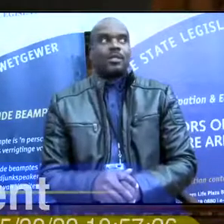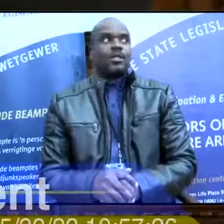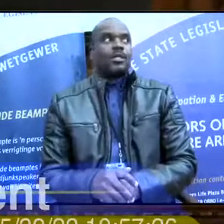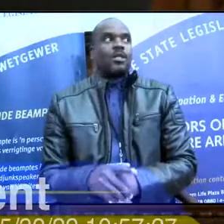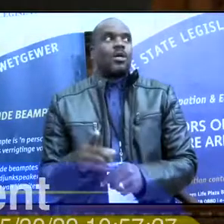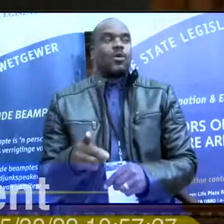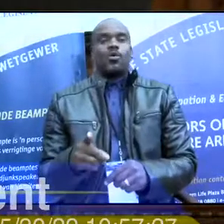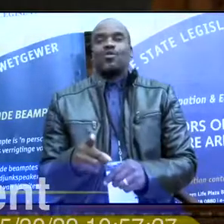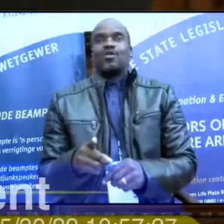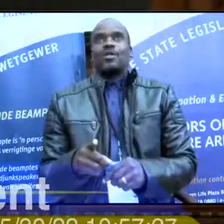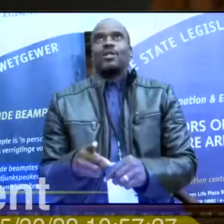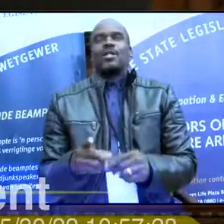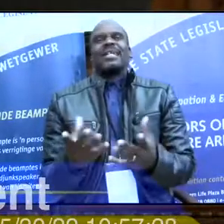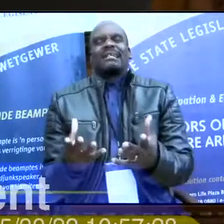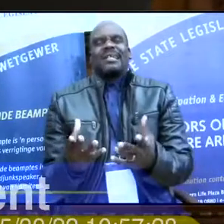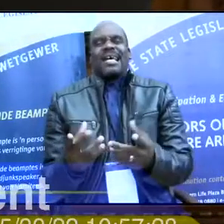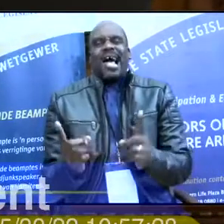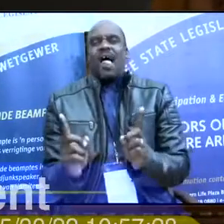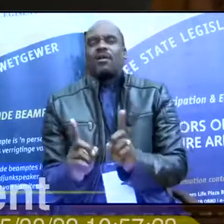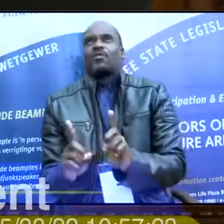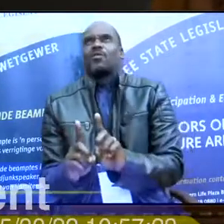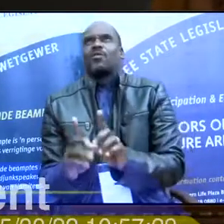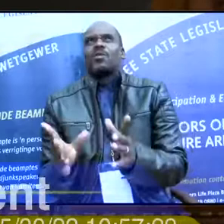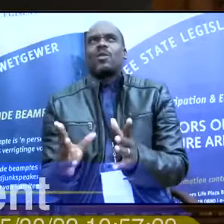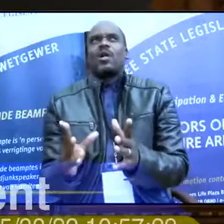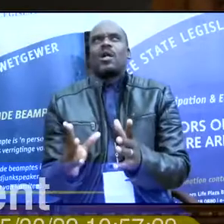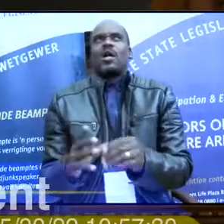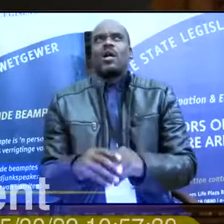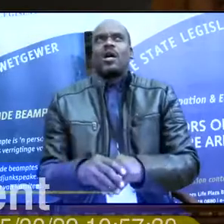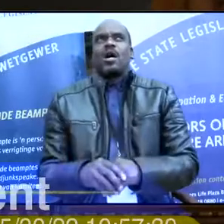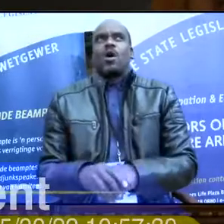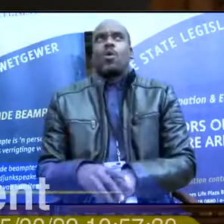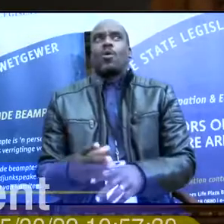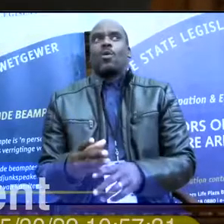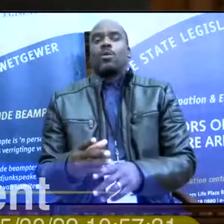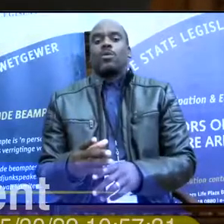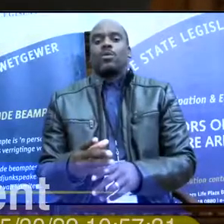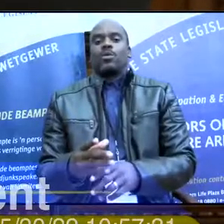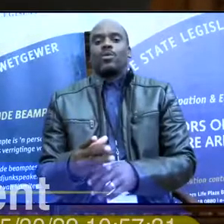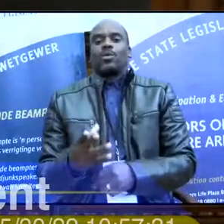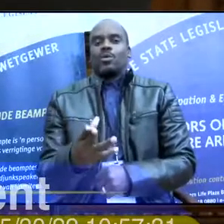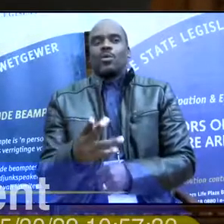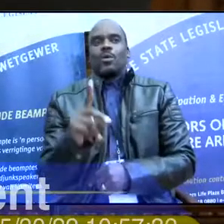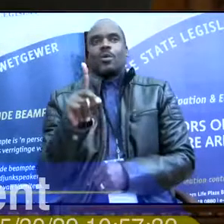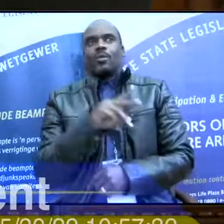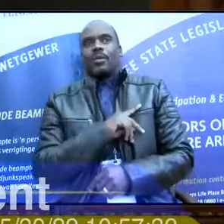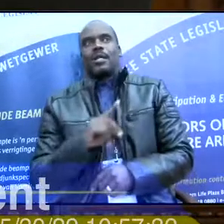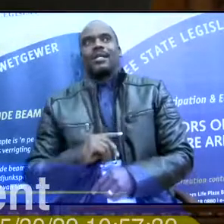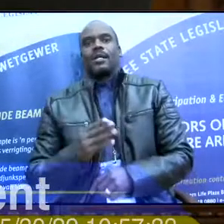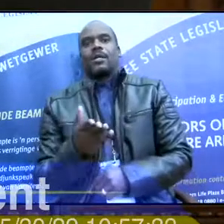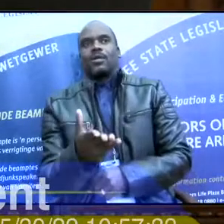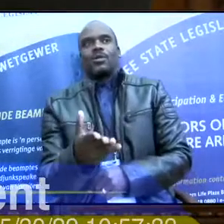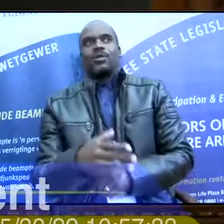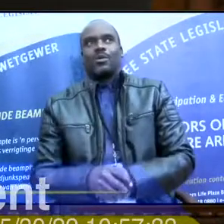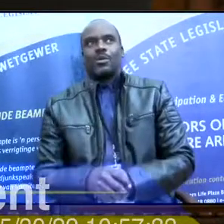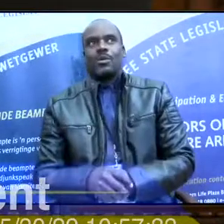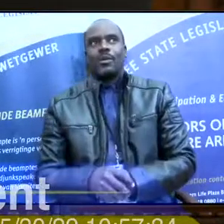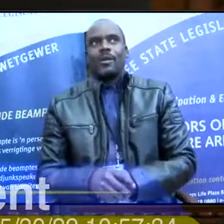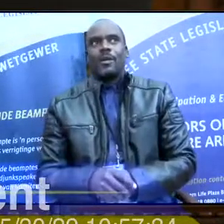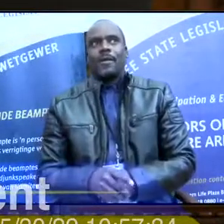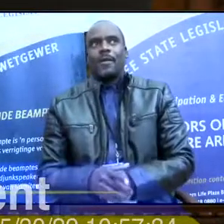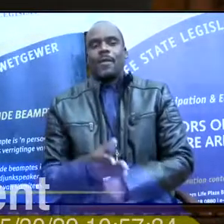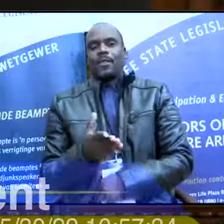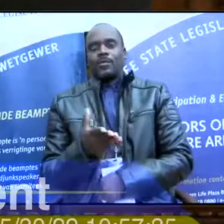allowed close to just half a billion rands worth of funding on the president employment package across three